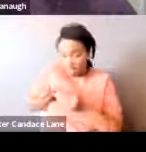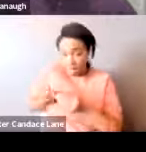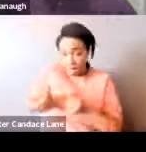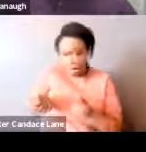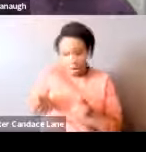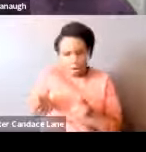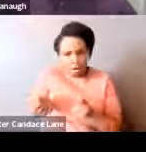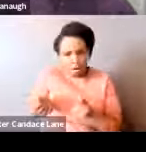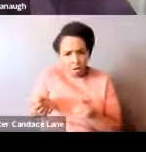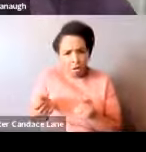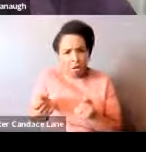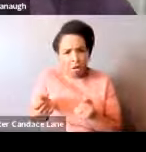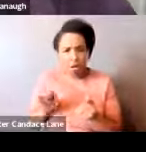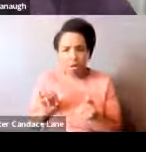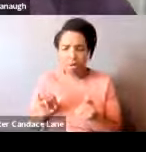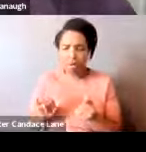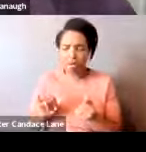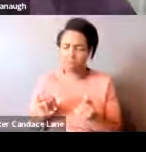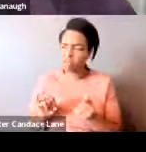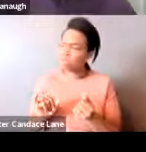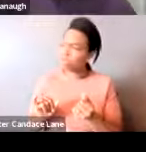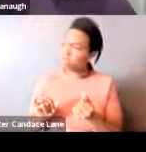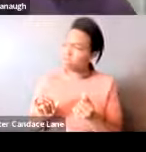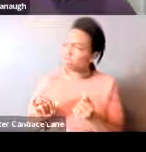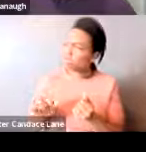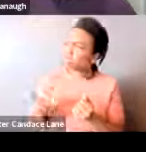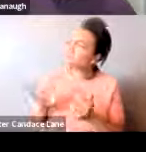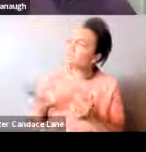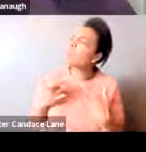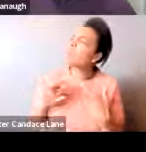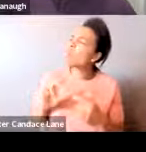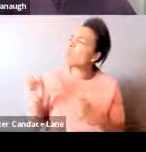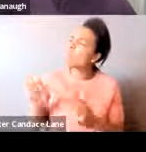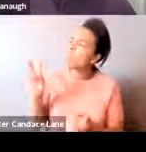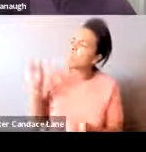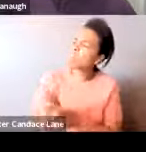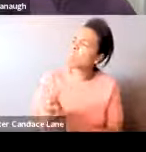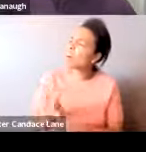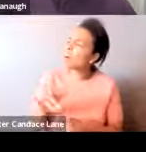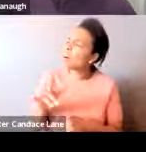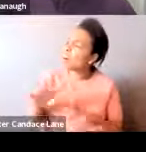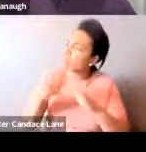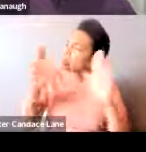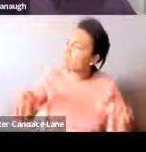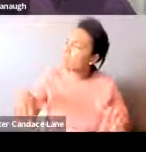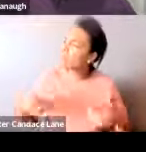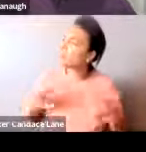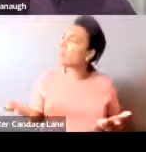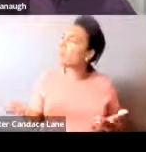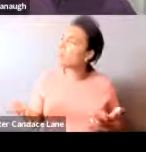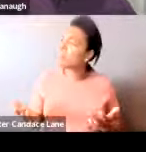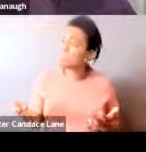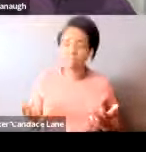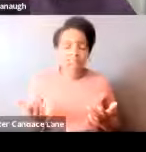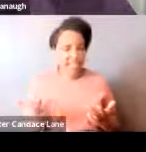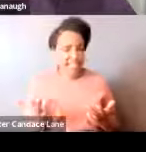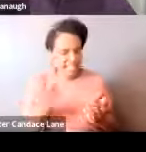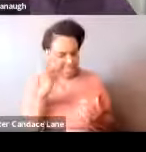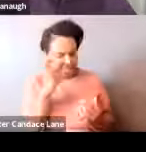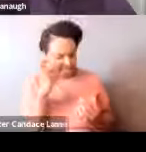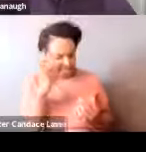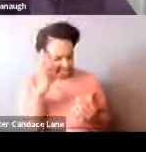sweetness while your voice screams, where's the fucking fun house? Your chest blossoms possibilities, hips